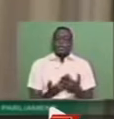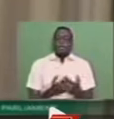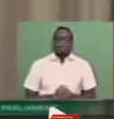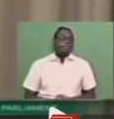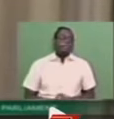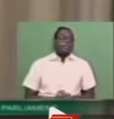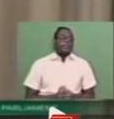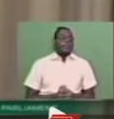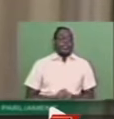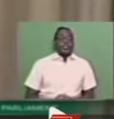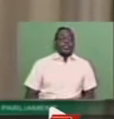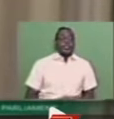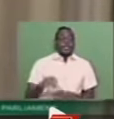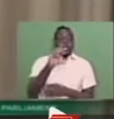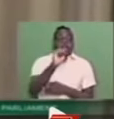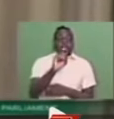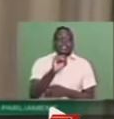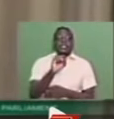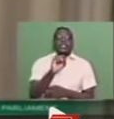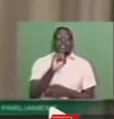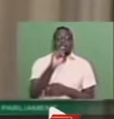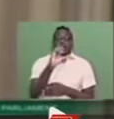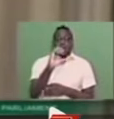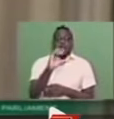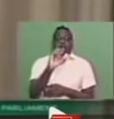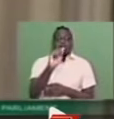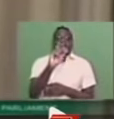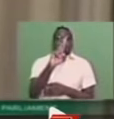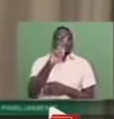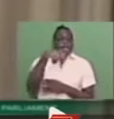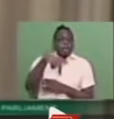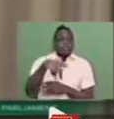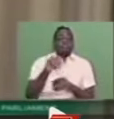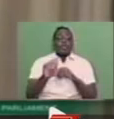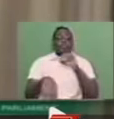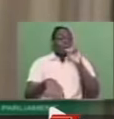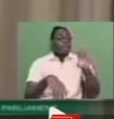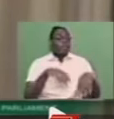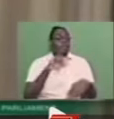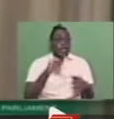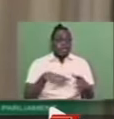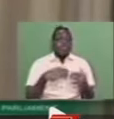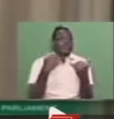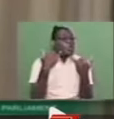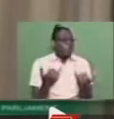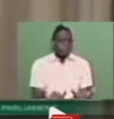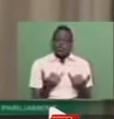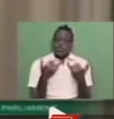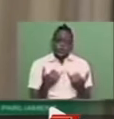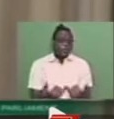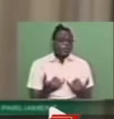$3.1 billion by way of taxes and royalties to the people of Trinidad and Tobago.